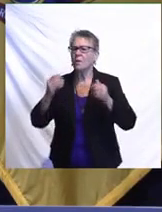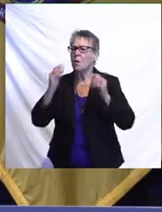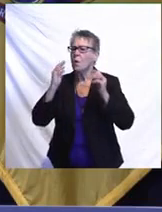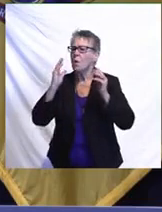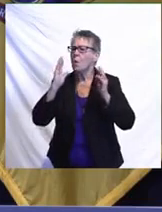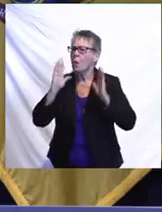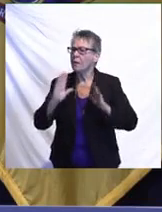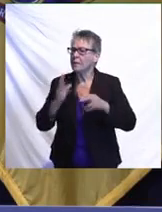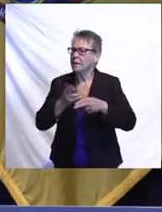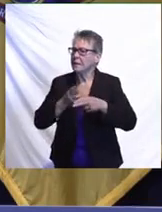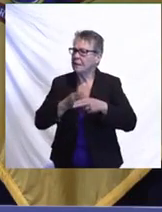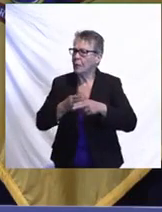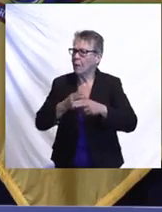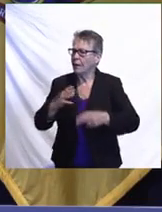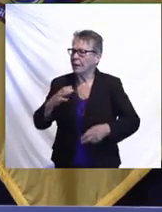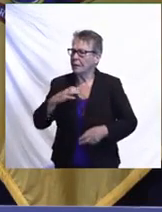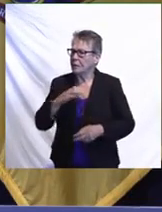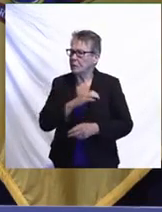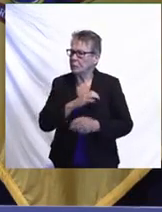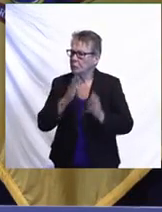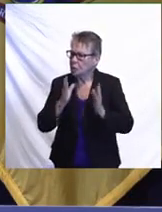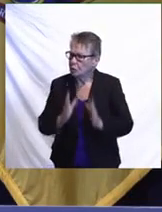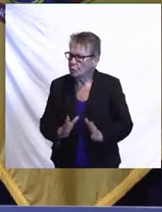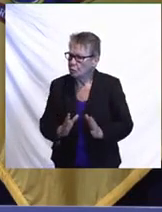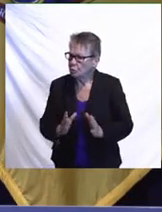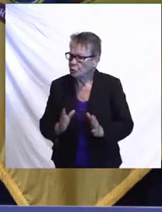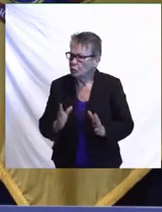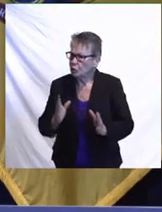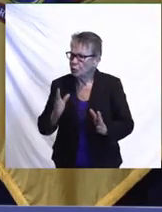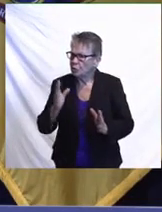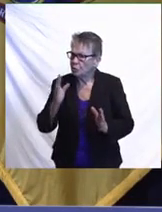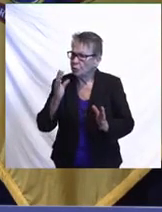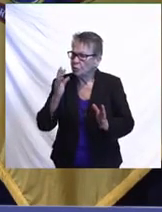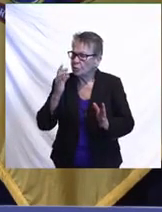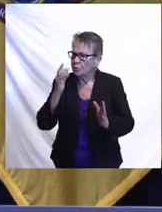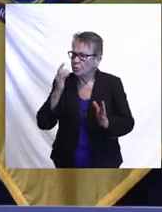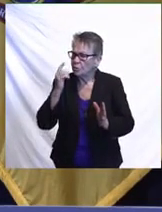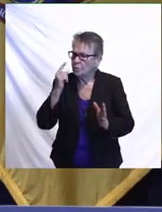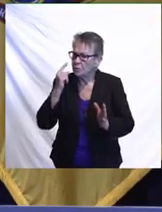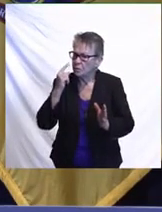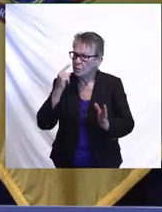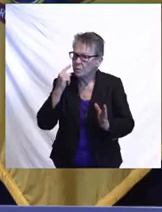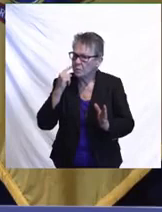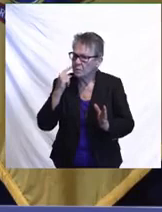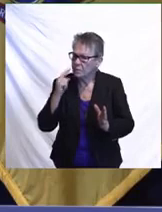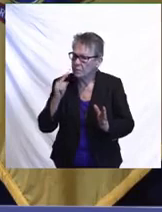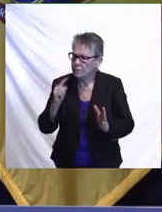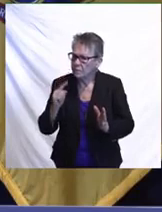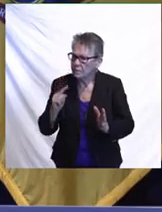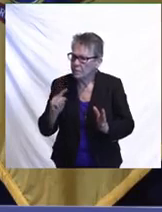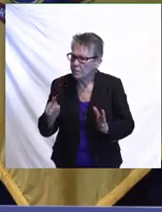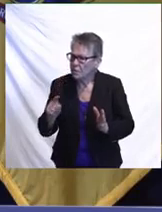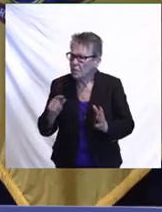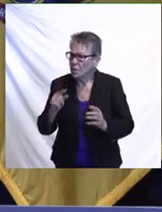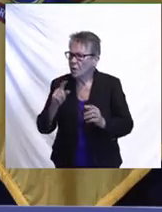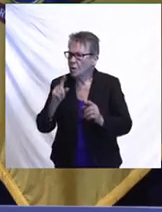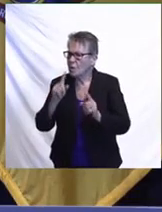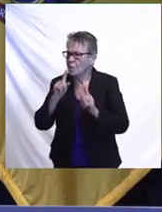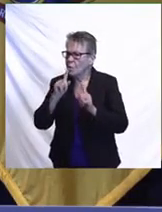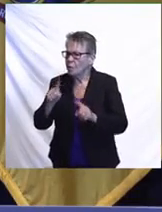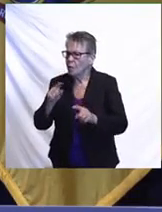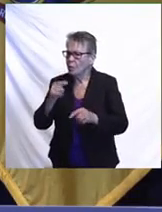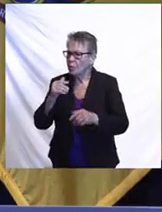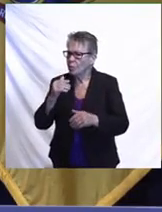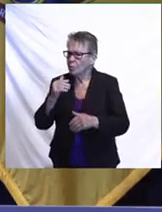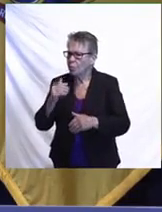job. But beyond that, nothing to report on the process. Again, in New York, unless Paramel or